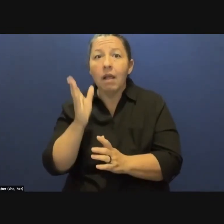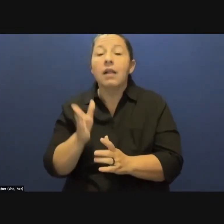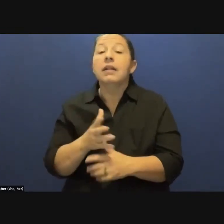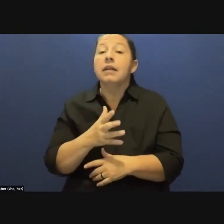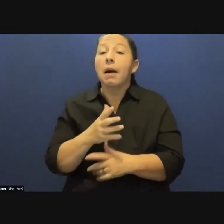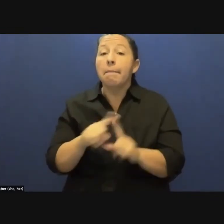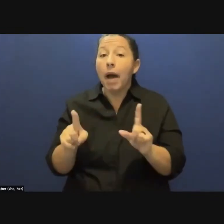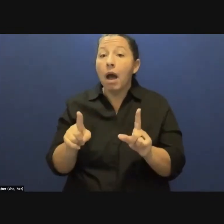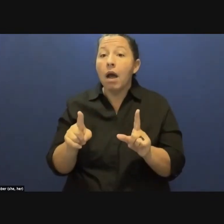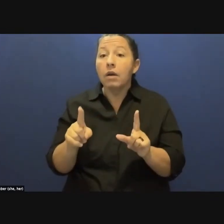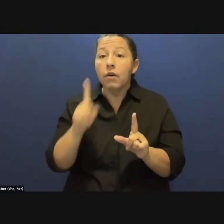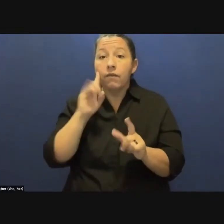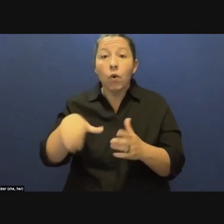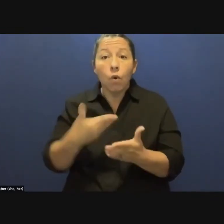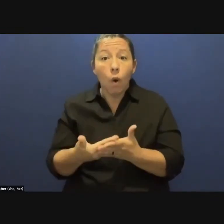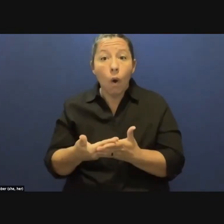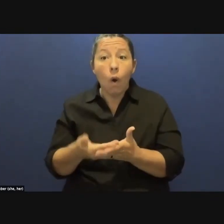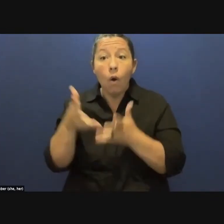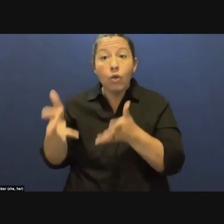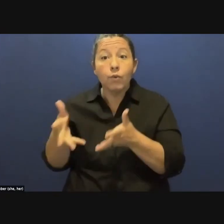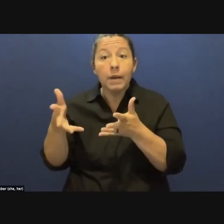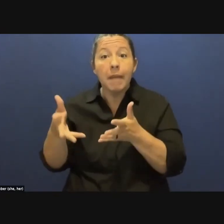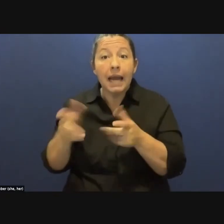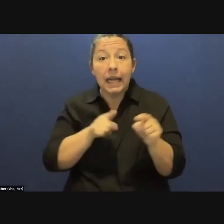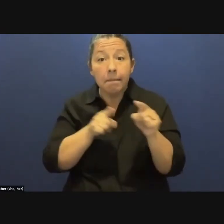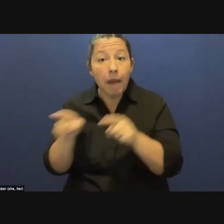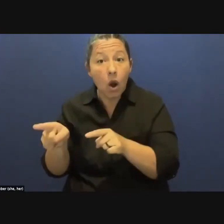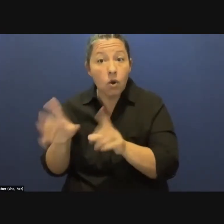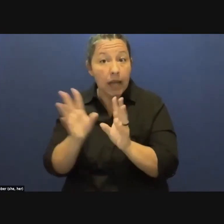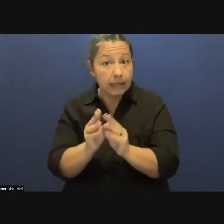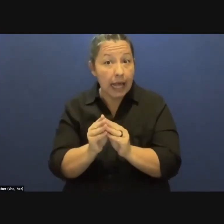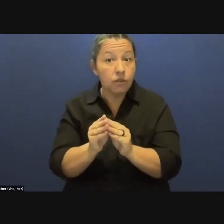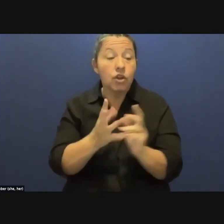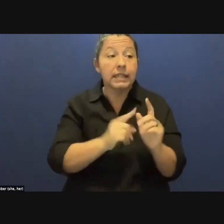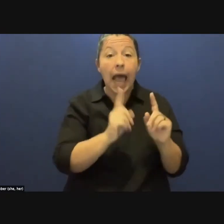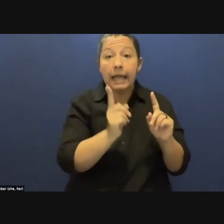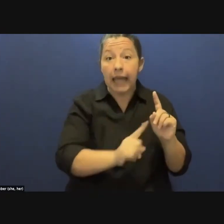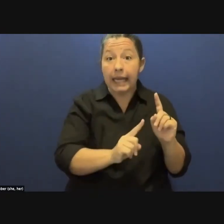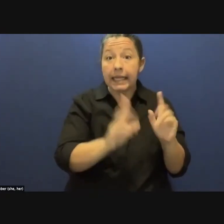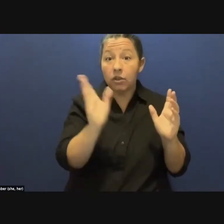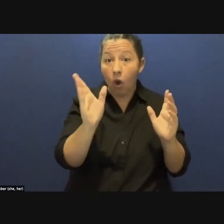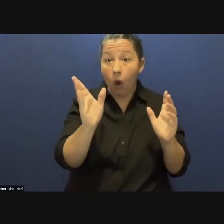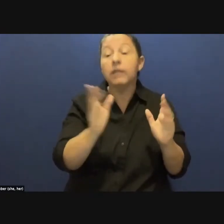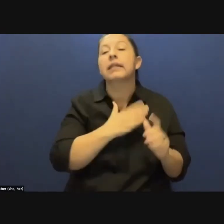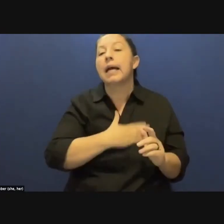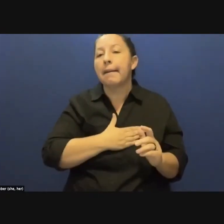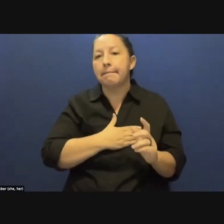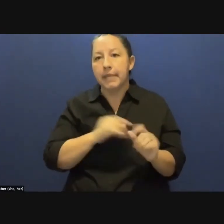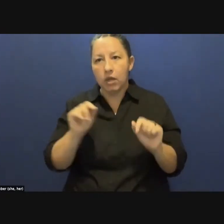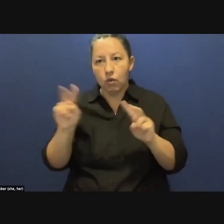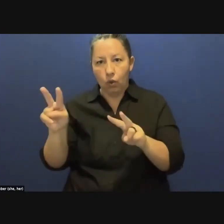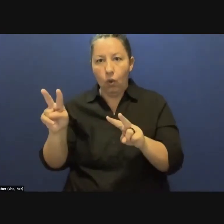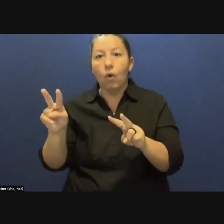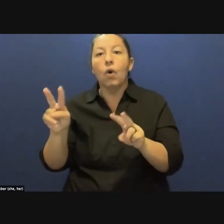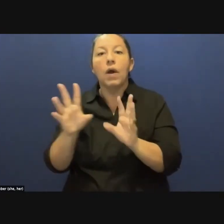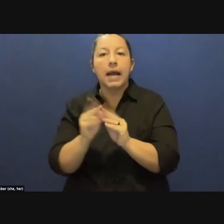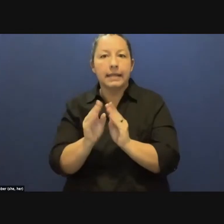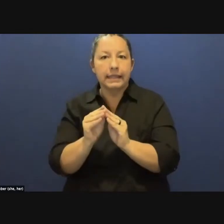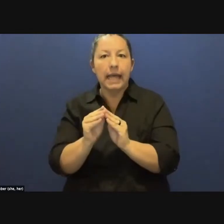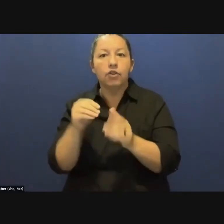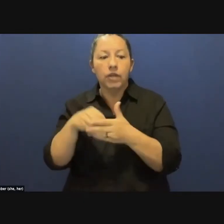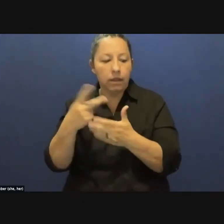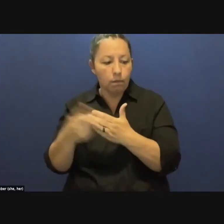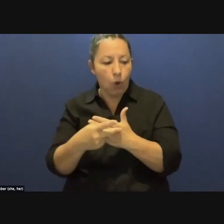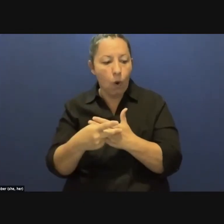But for all the remaining parallel sessions and lightning talks, please do go to the session in the